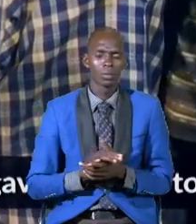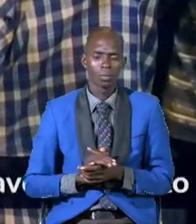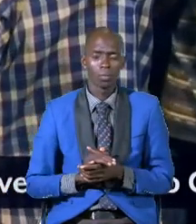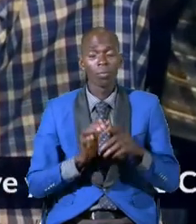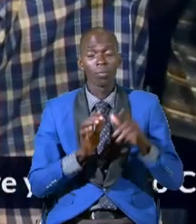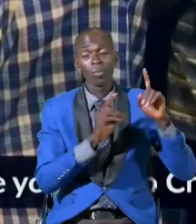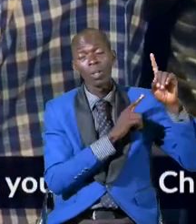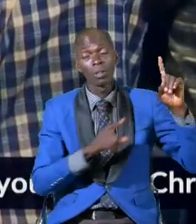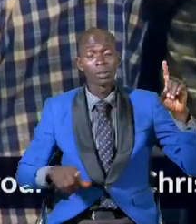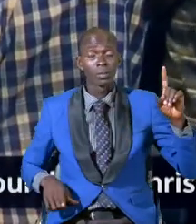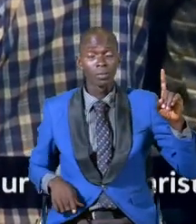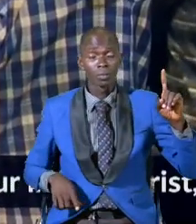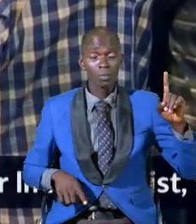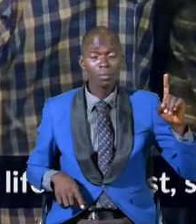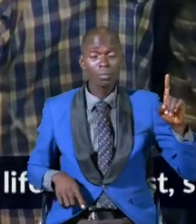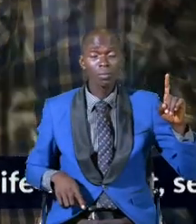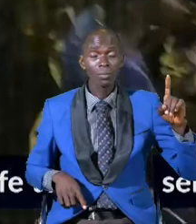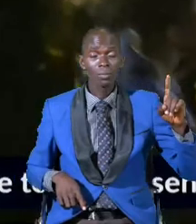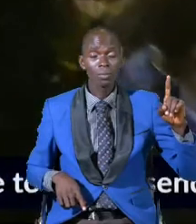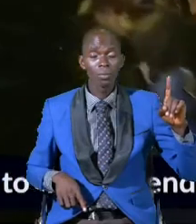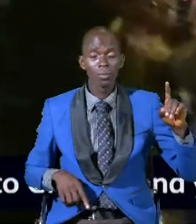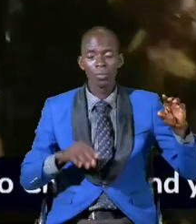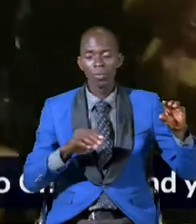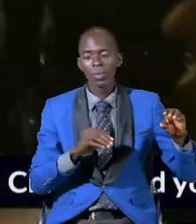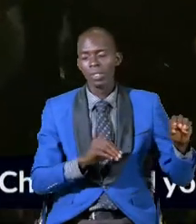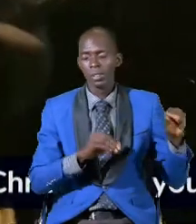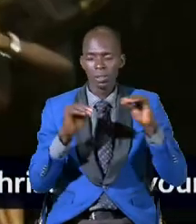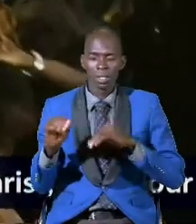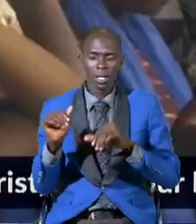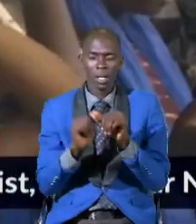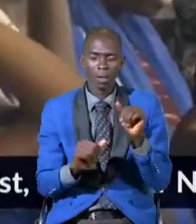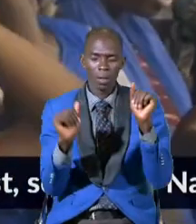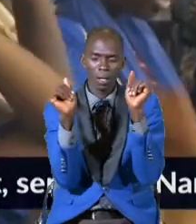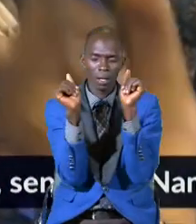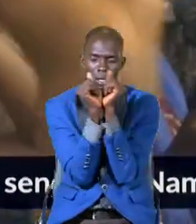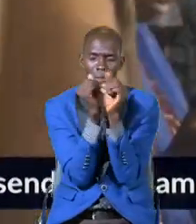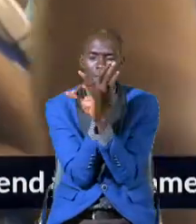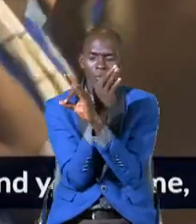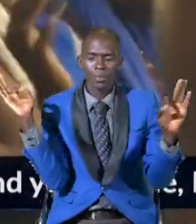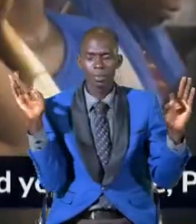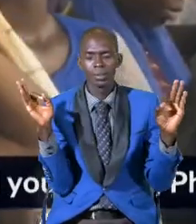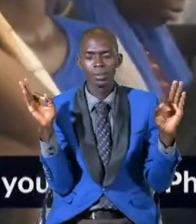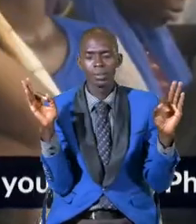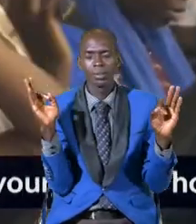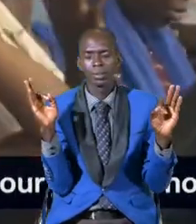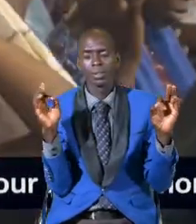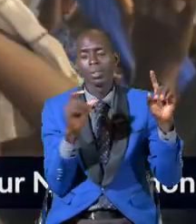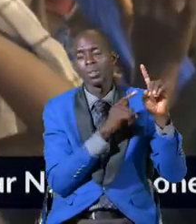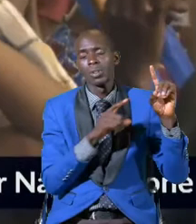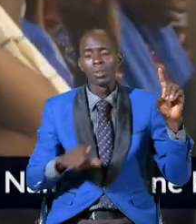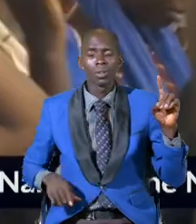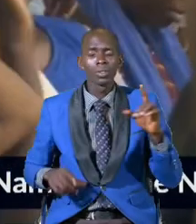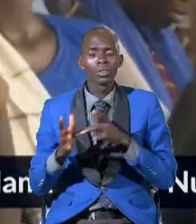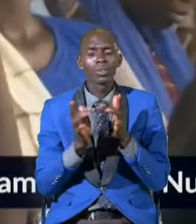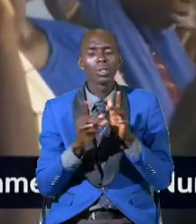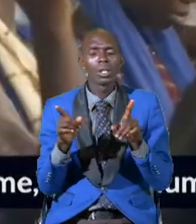Lord, set every captive free. Lord Jesus has went about